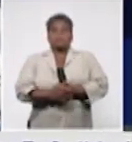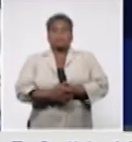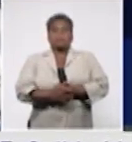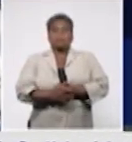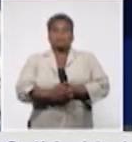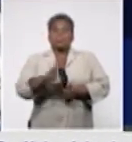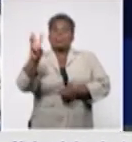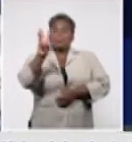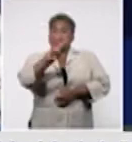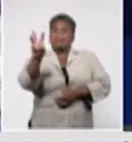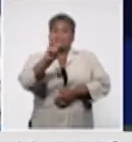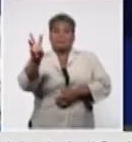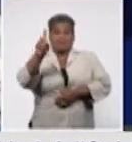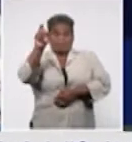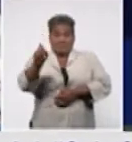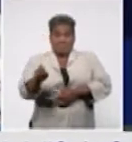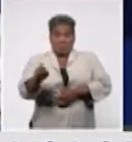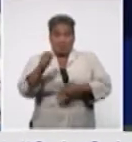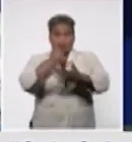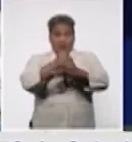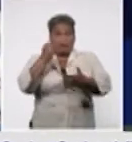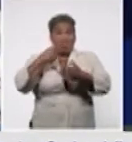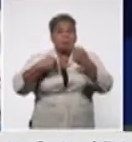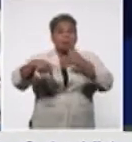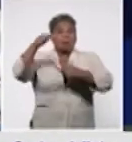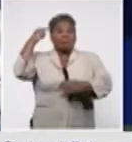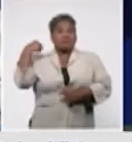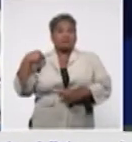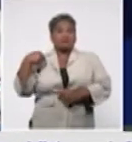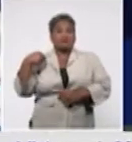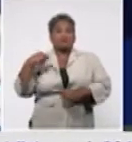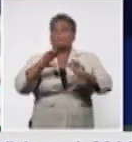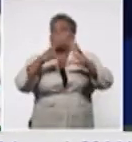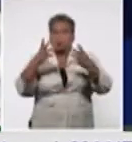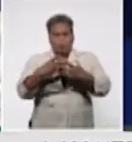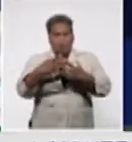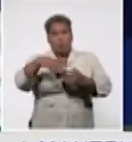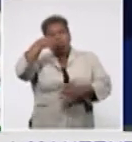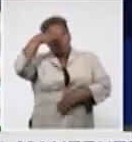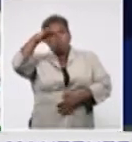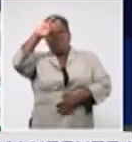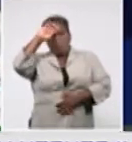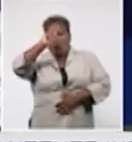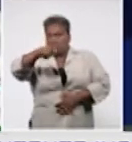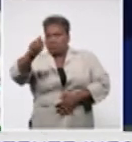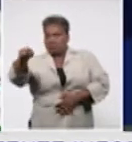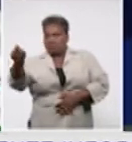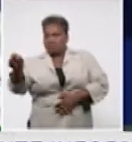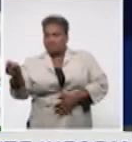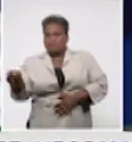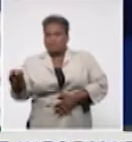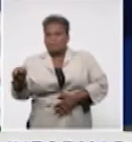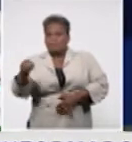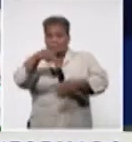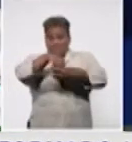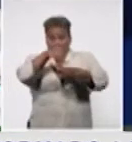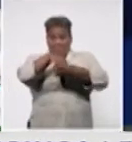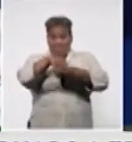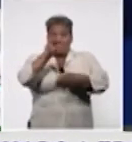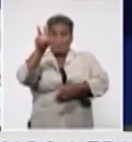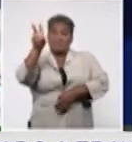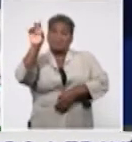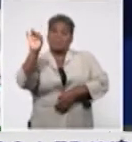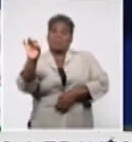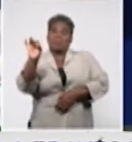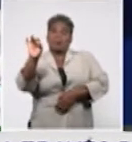the patients contracted the disease abroad. Of the 33 diagnosed patients, 18 are male and